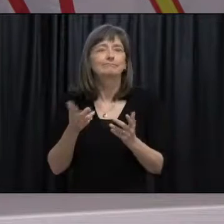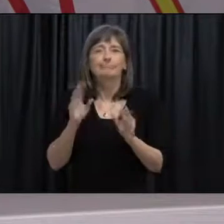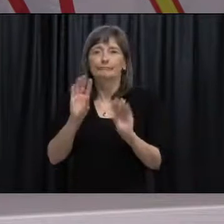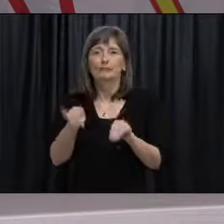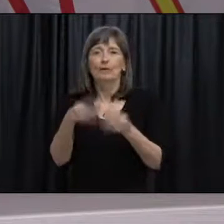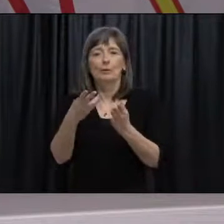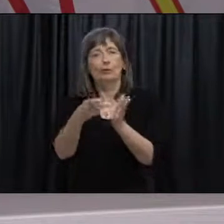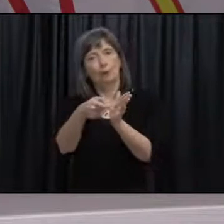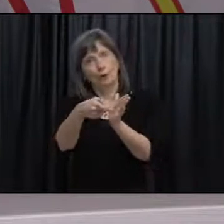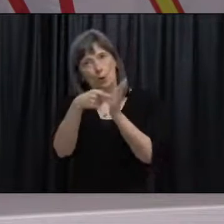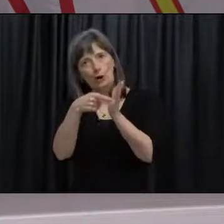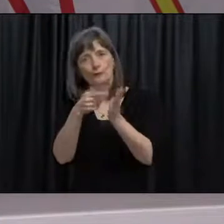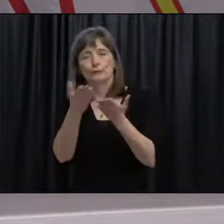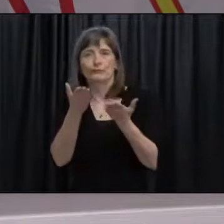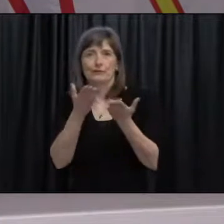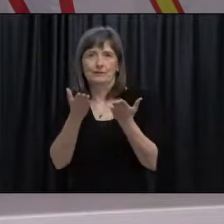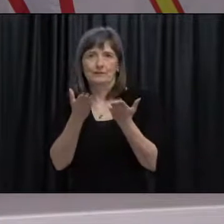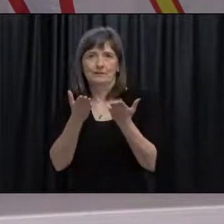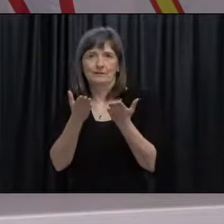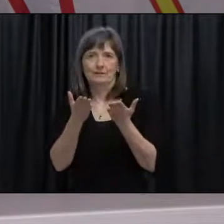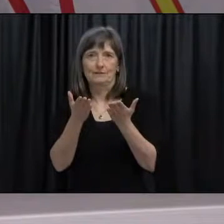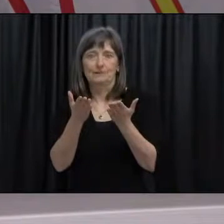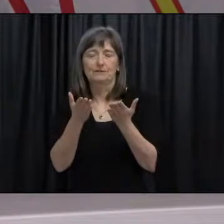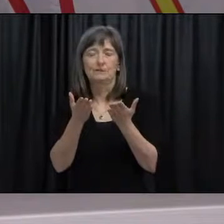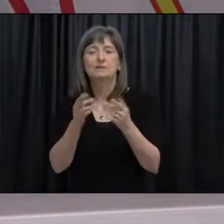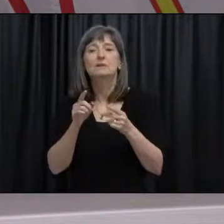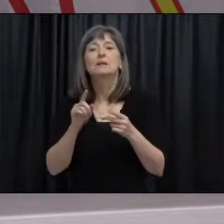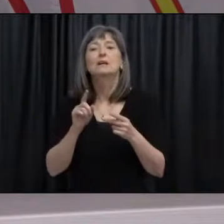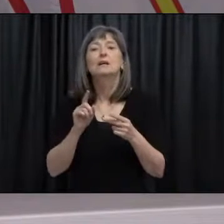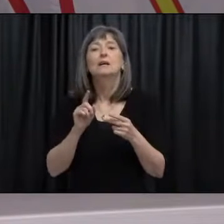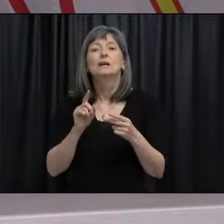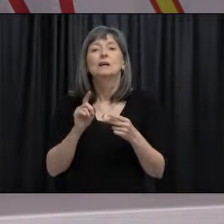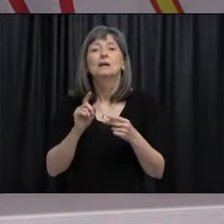providing essential services and had